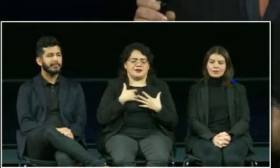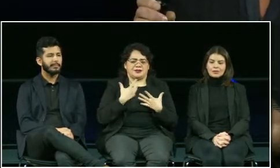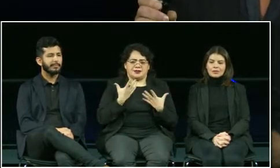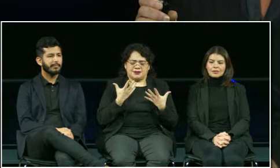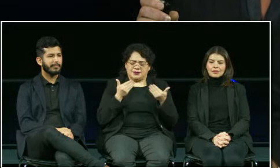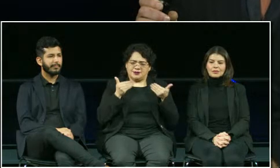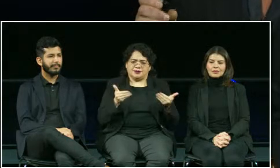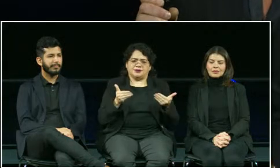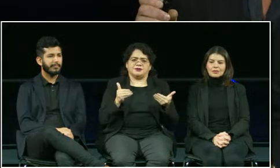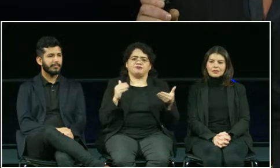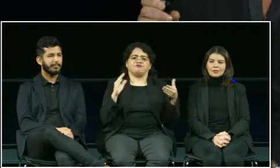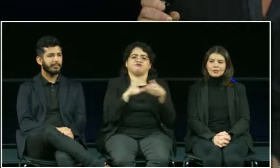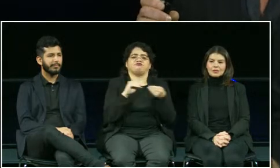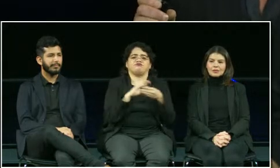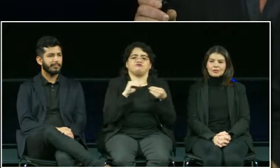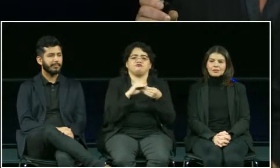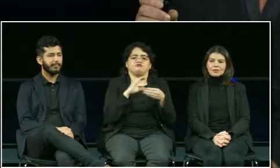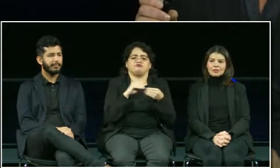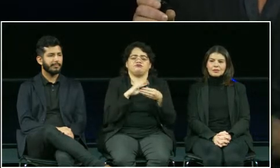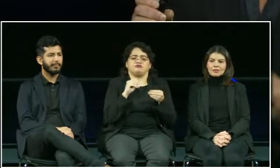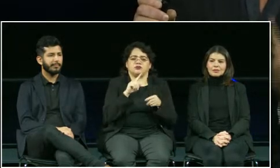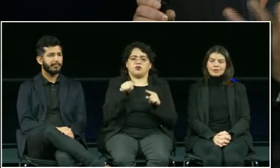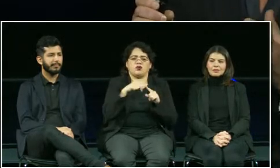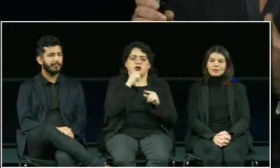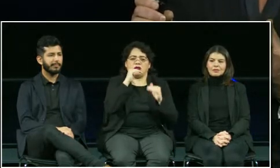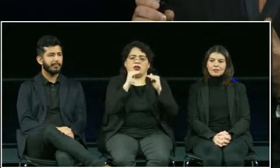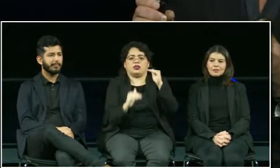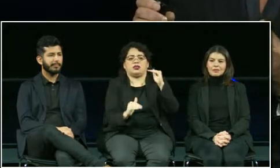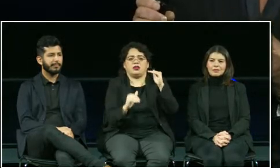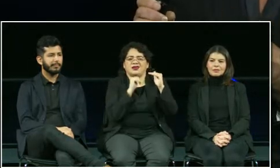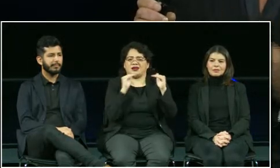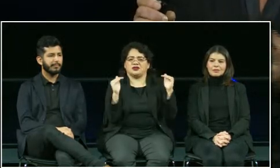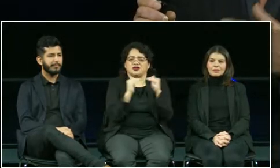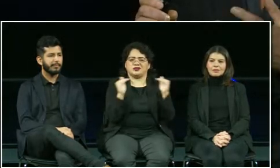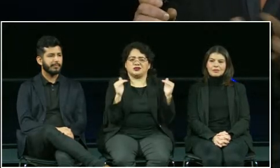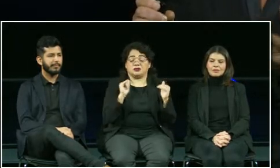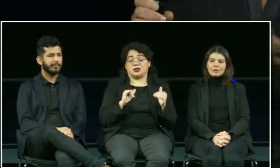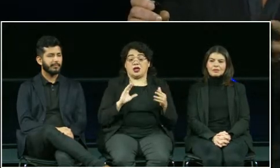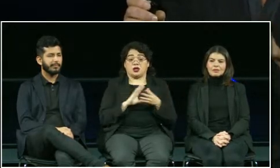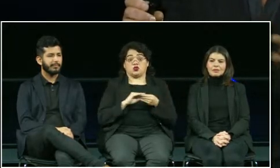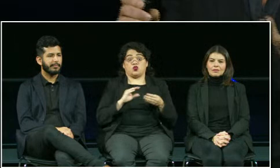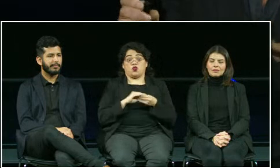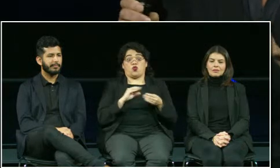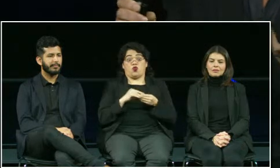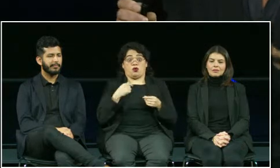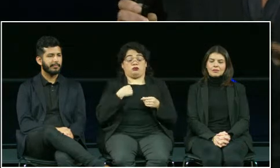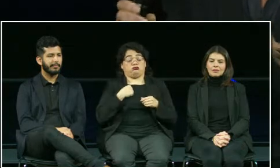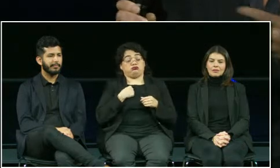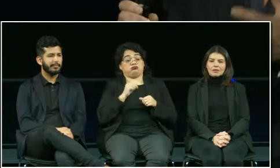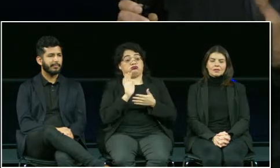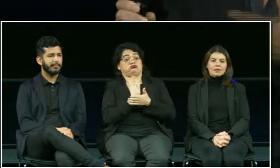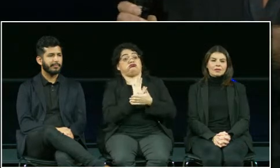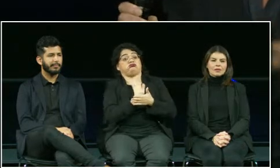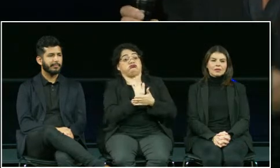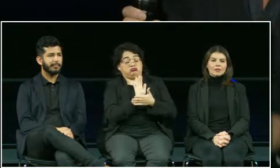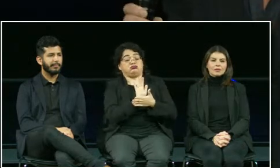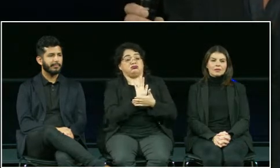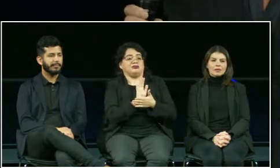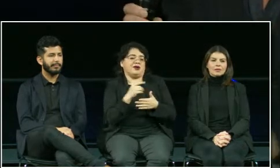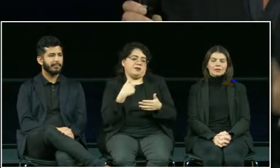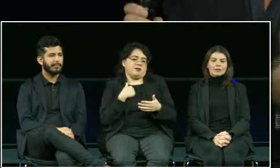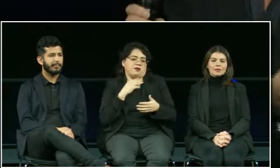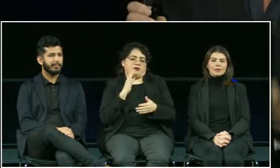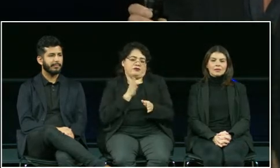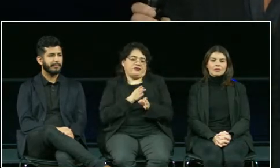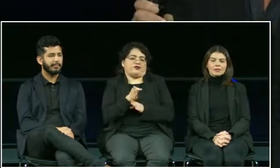any kind of injustice. And to bring this story for us, I mean, we are doing film, so that's what we do. And